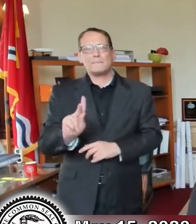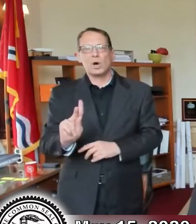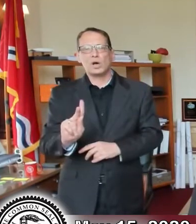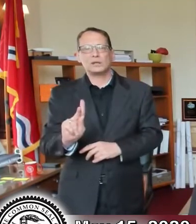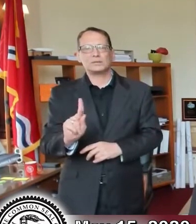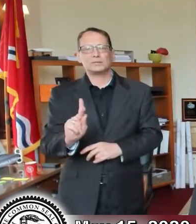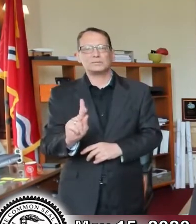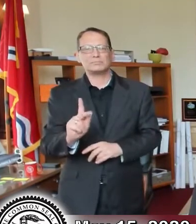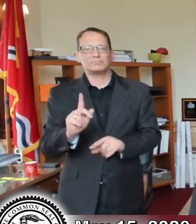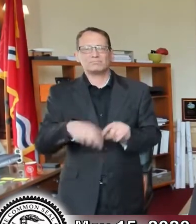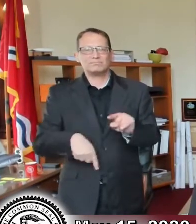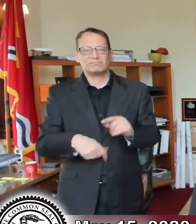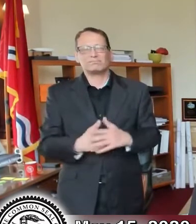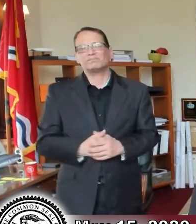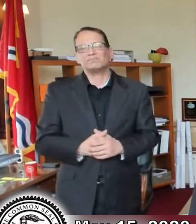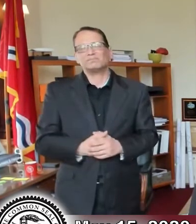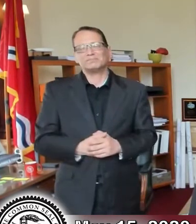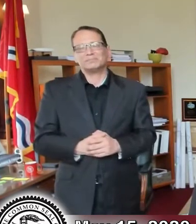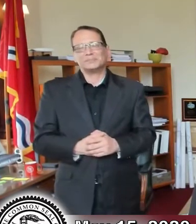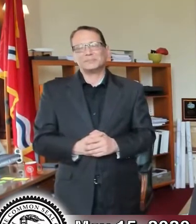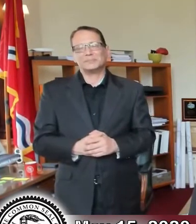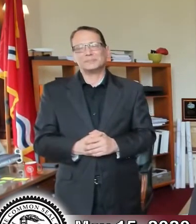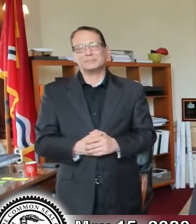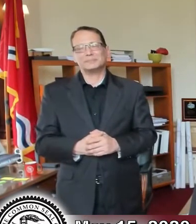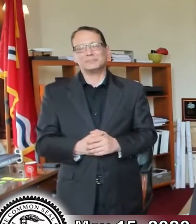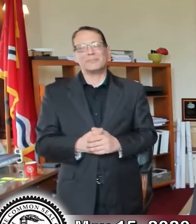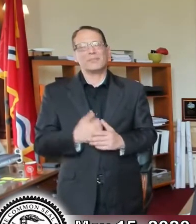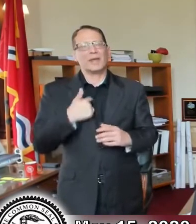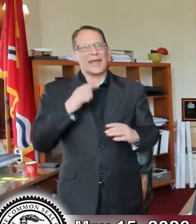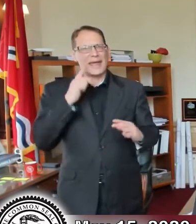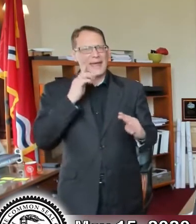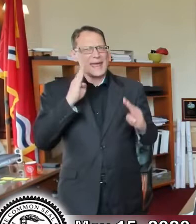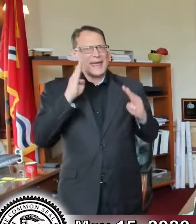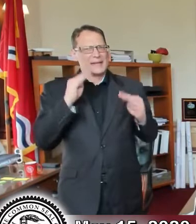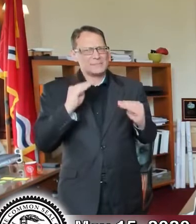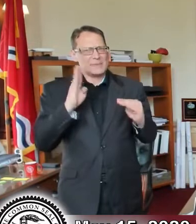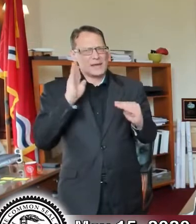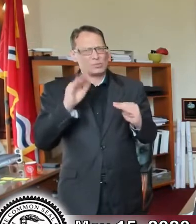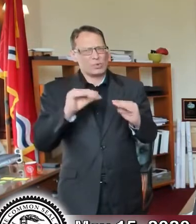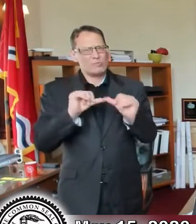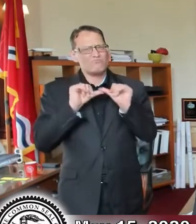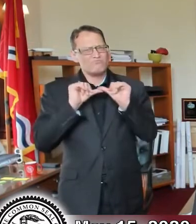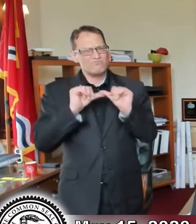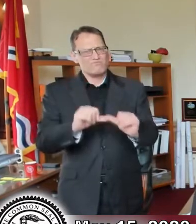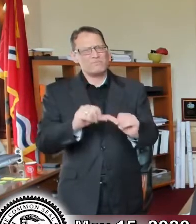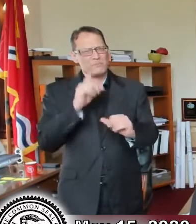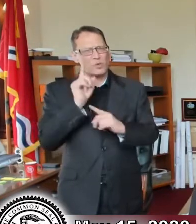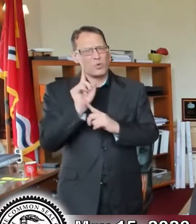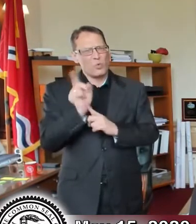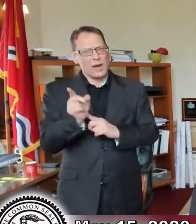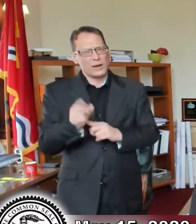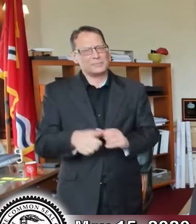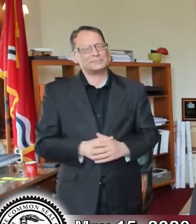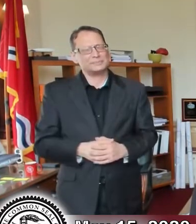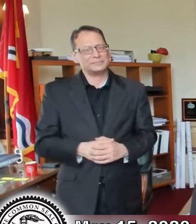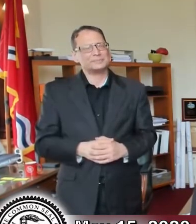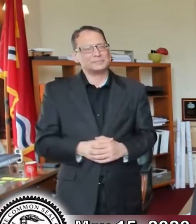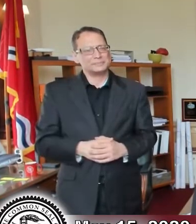park. And so I expect that's going to go on for a while. There will